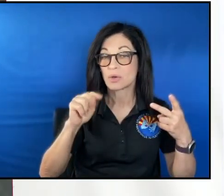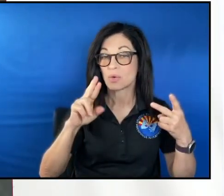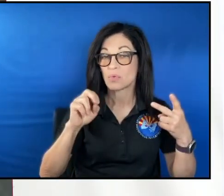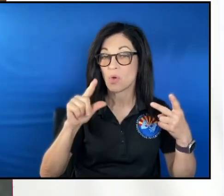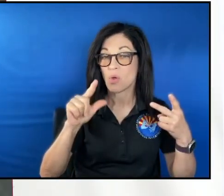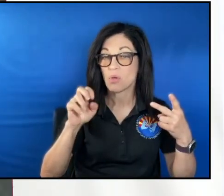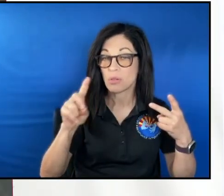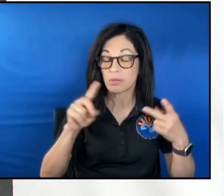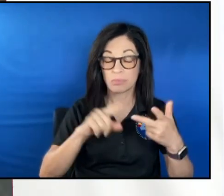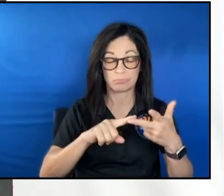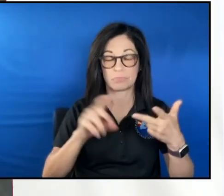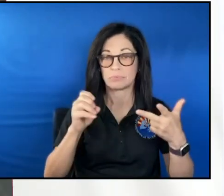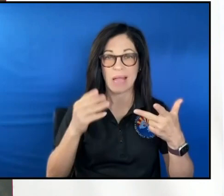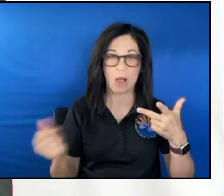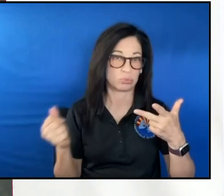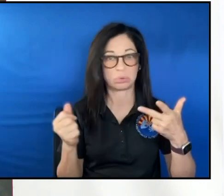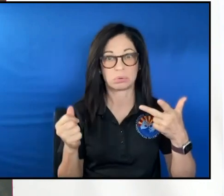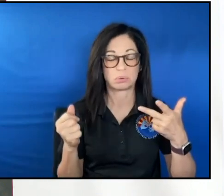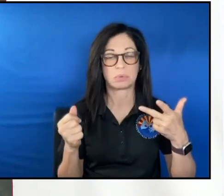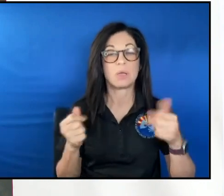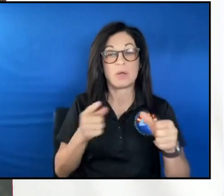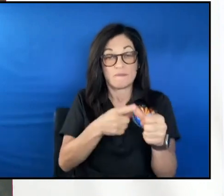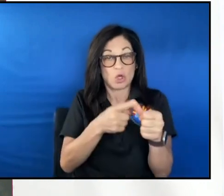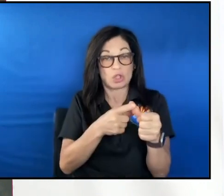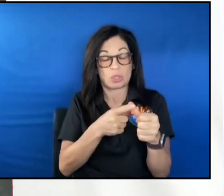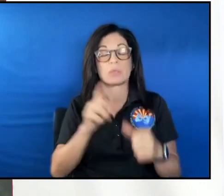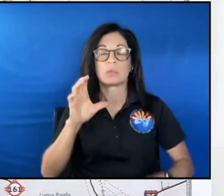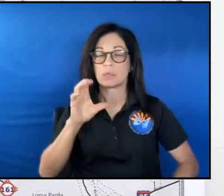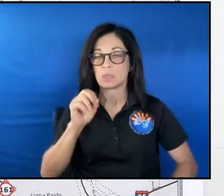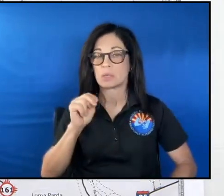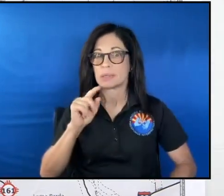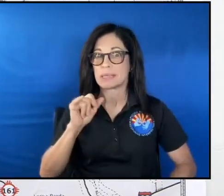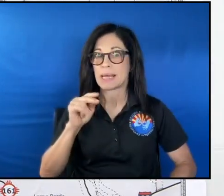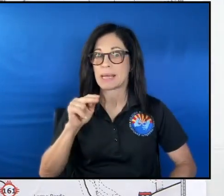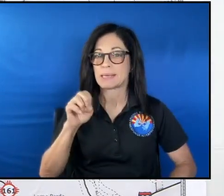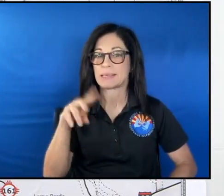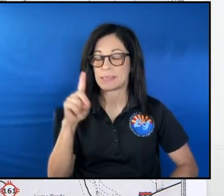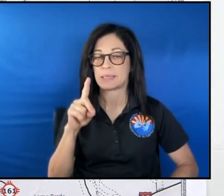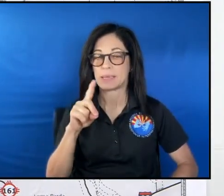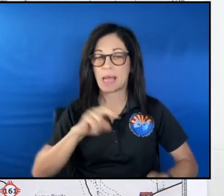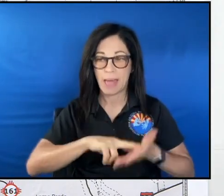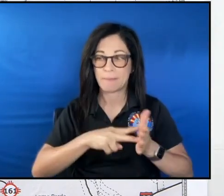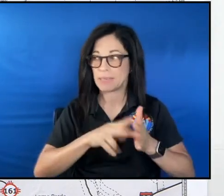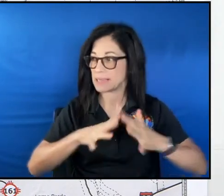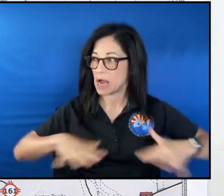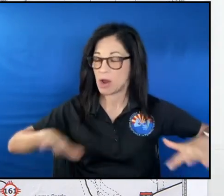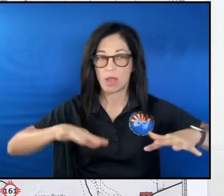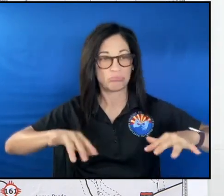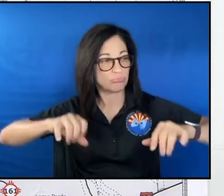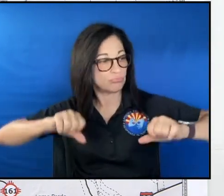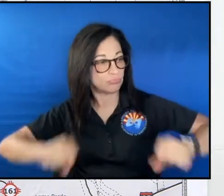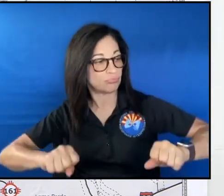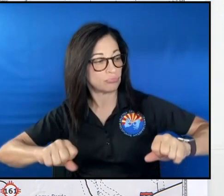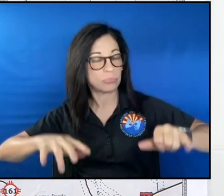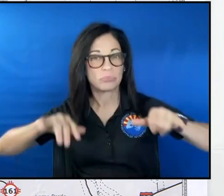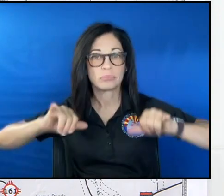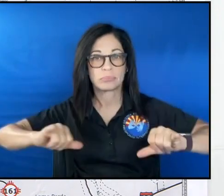process is that we call it contained. That means that the perimeter is secure, whether that's